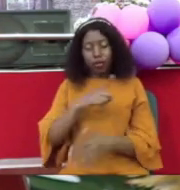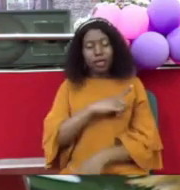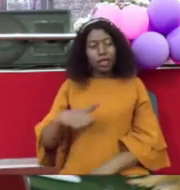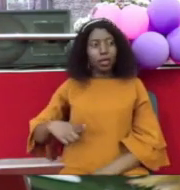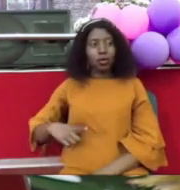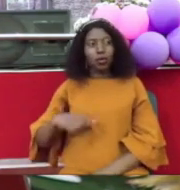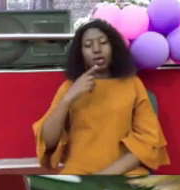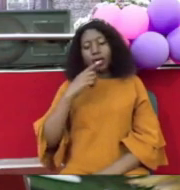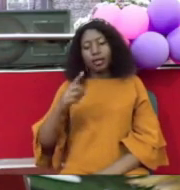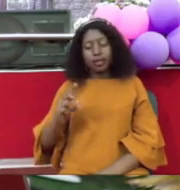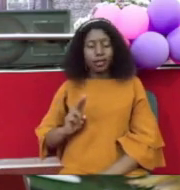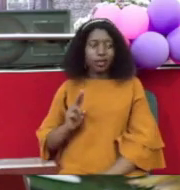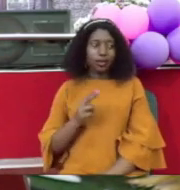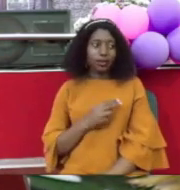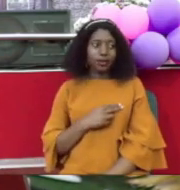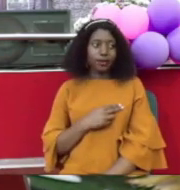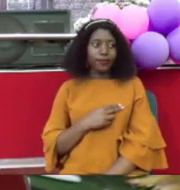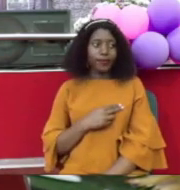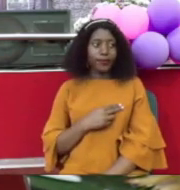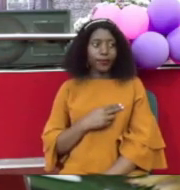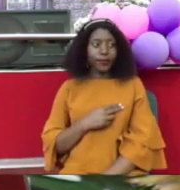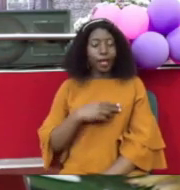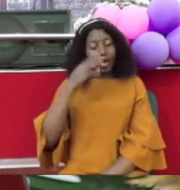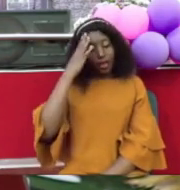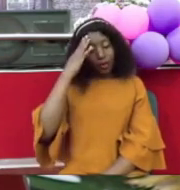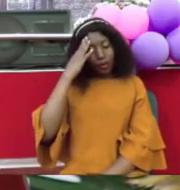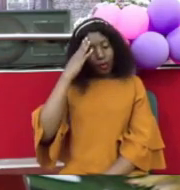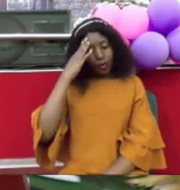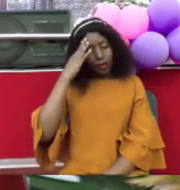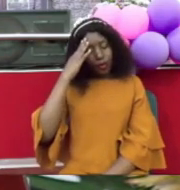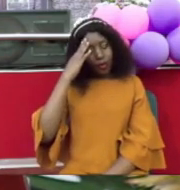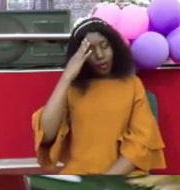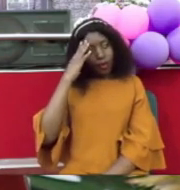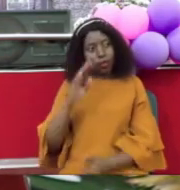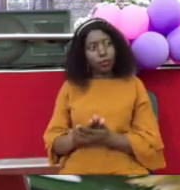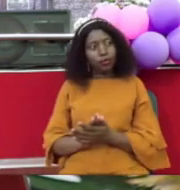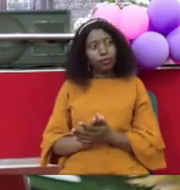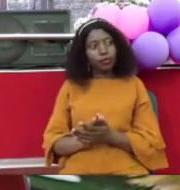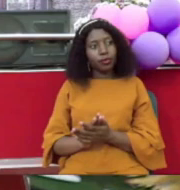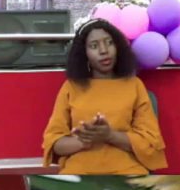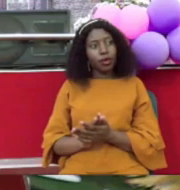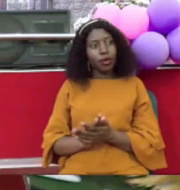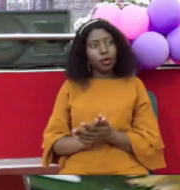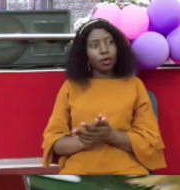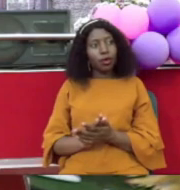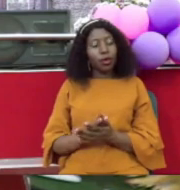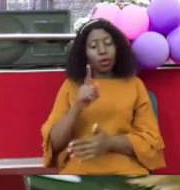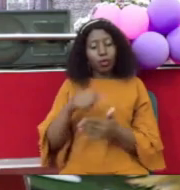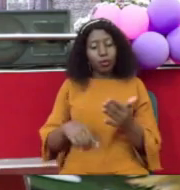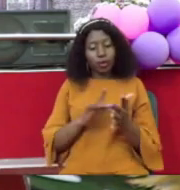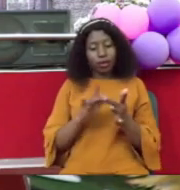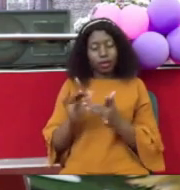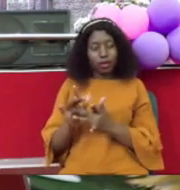kile Mungu anatuambia. And you know the promises, what Jesus died to give us on the cross is ours. Ya kwamba